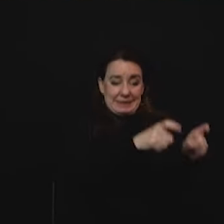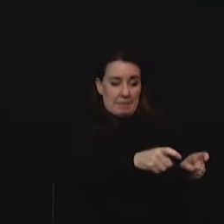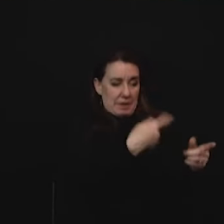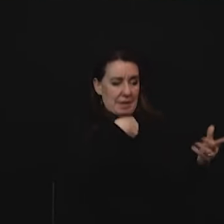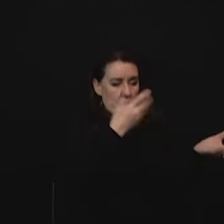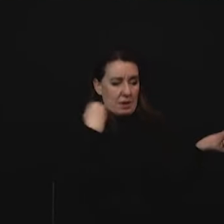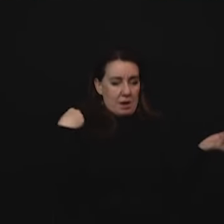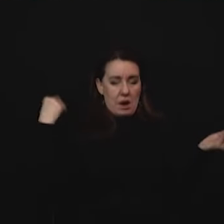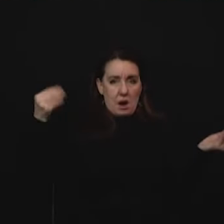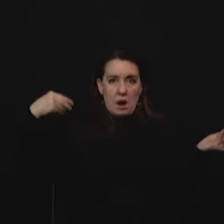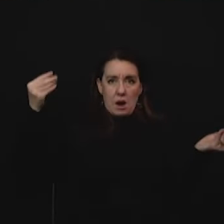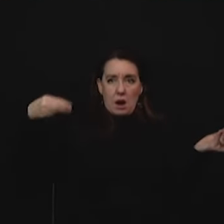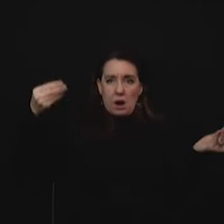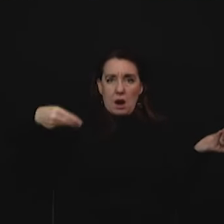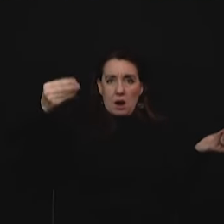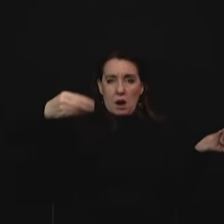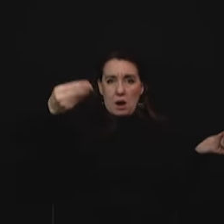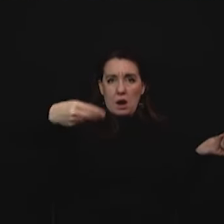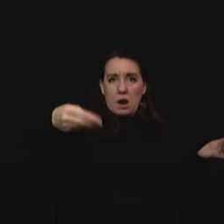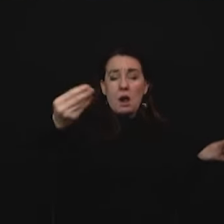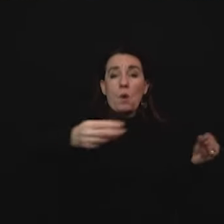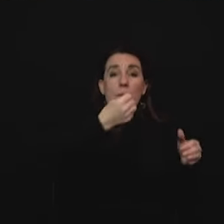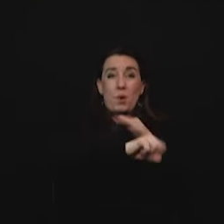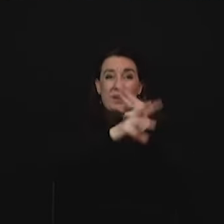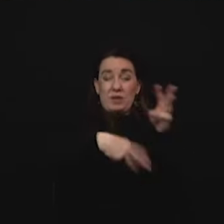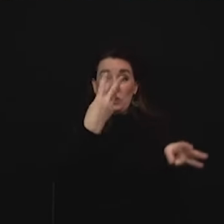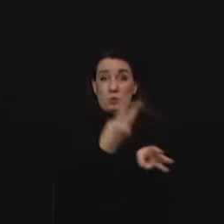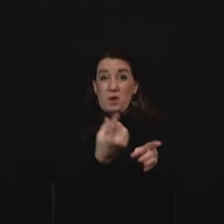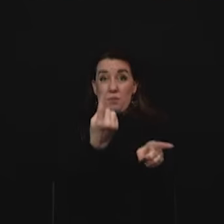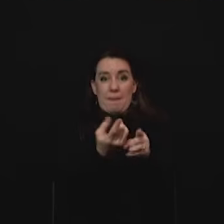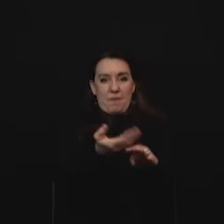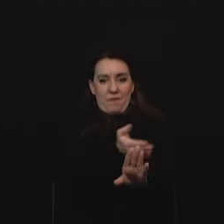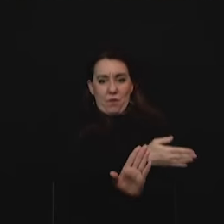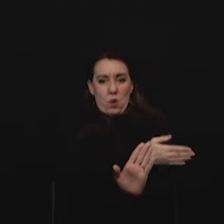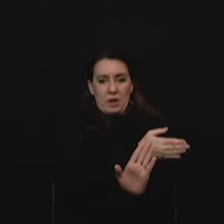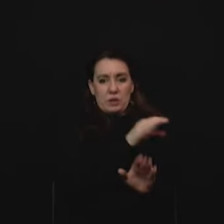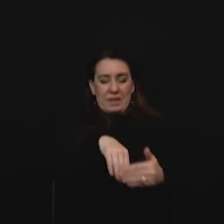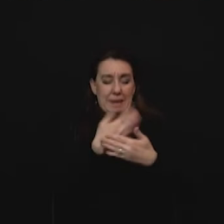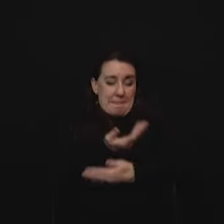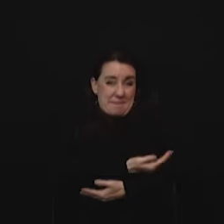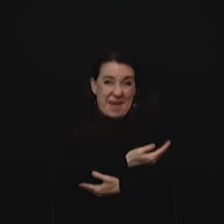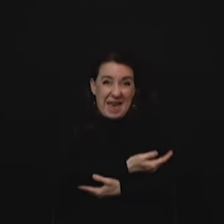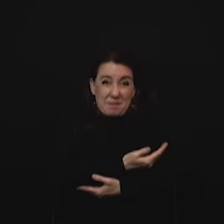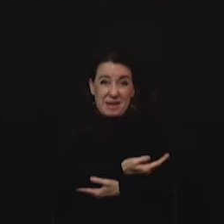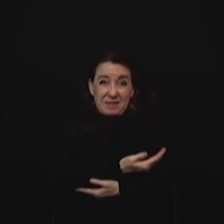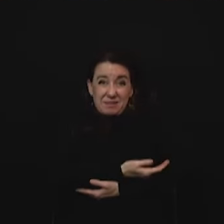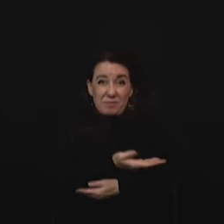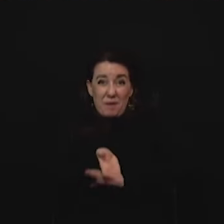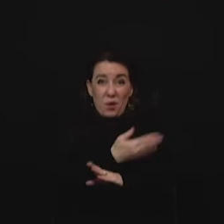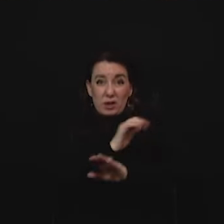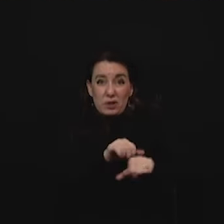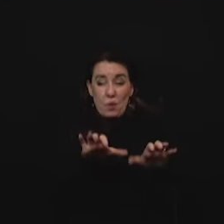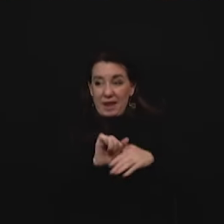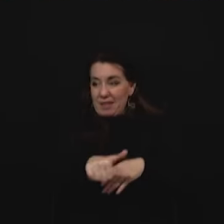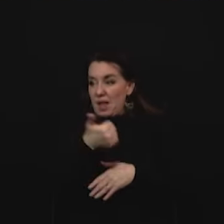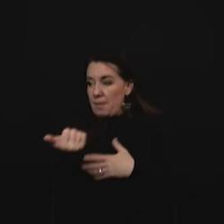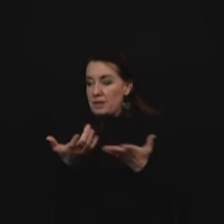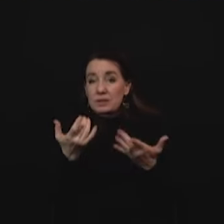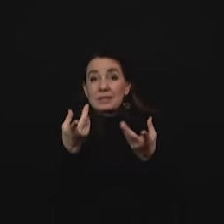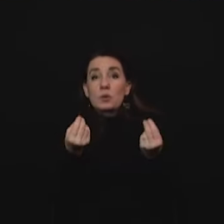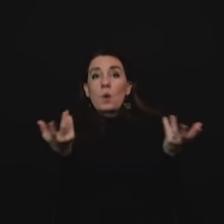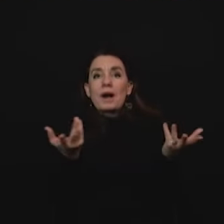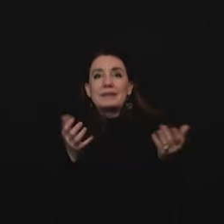we receive that in some way. We're born into this world, and guess what? Before, when you were an itty-bitty baby, before you could ever do anything to anybody else, guess